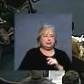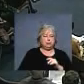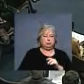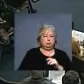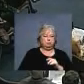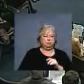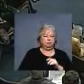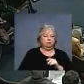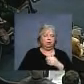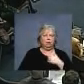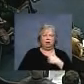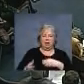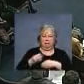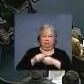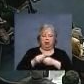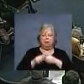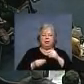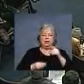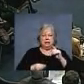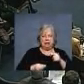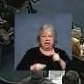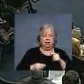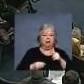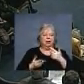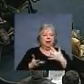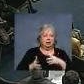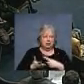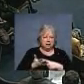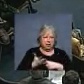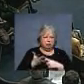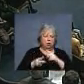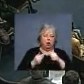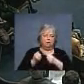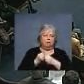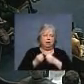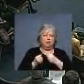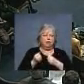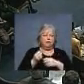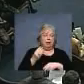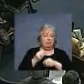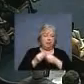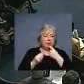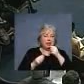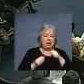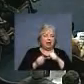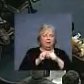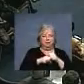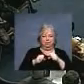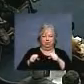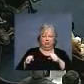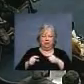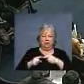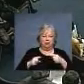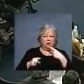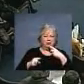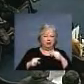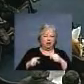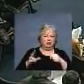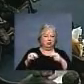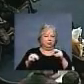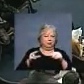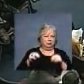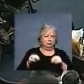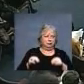Okay, we've had an amendment made. It's been seconded. We've had discussion. All in favor of the amendment indicate by saying aye. Aye. Opposed, say nay.